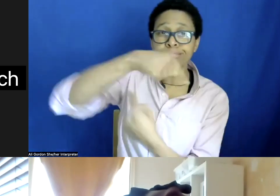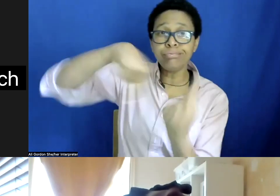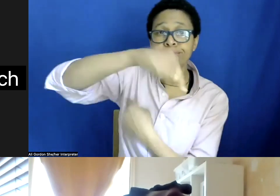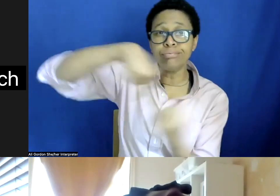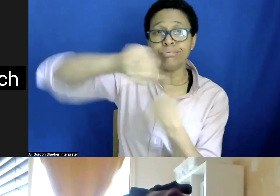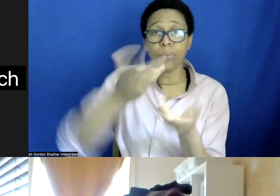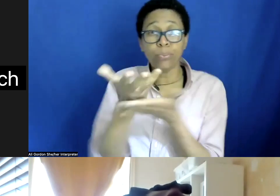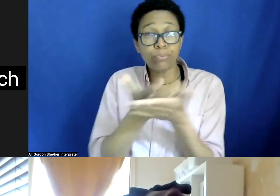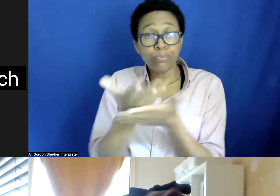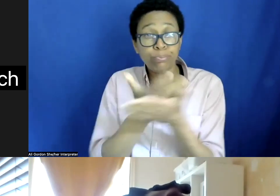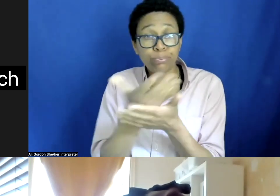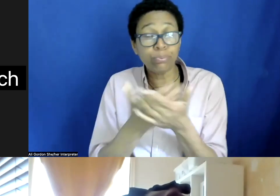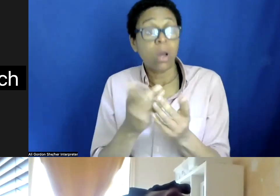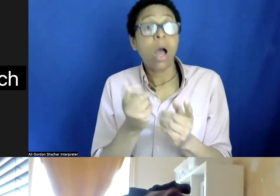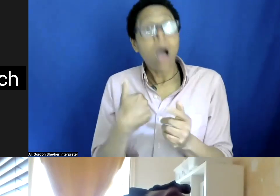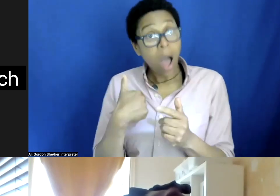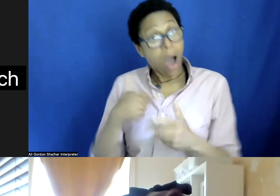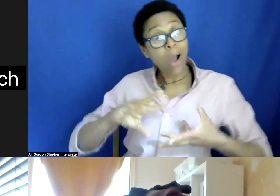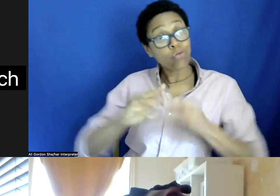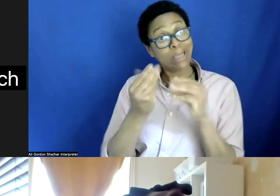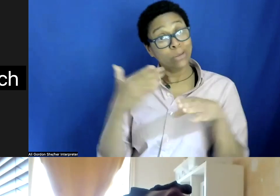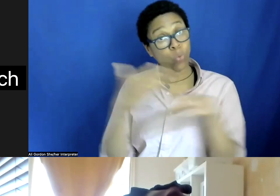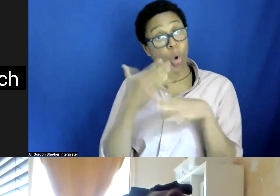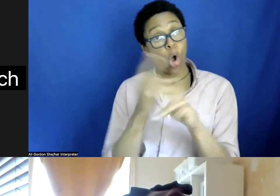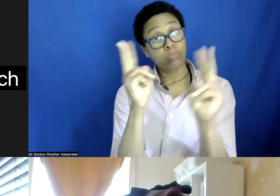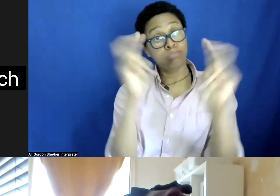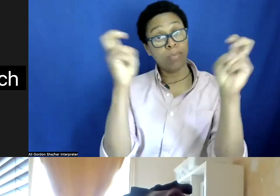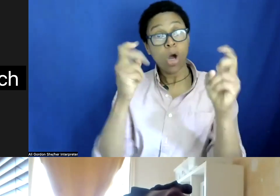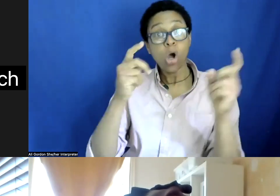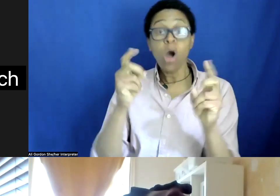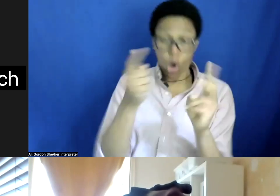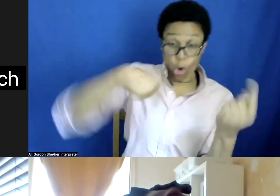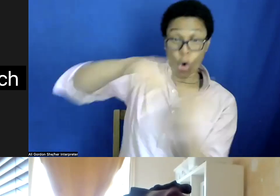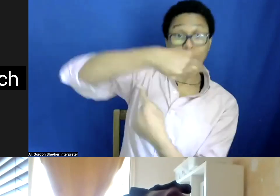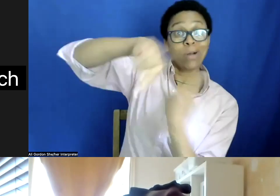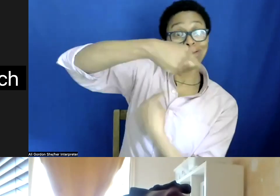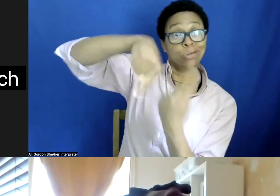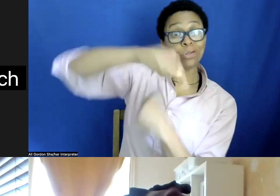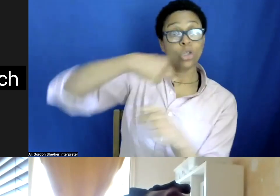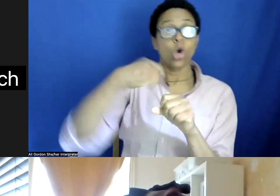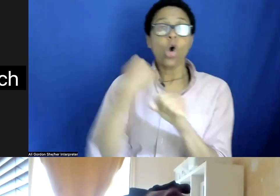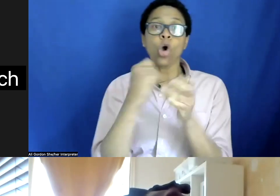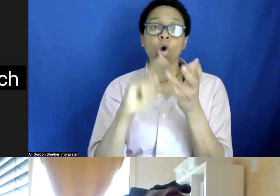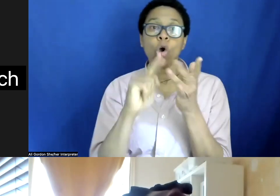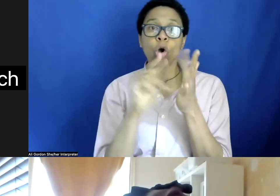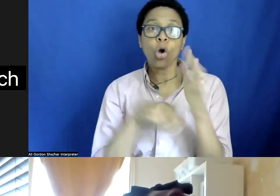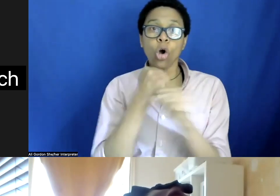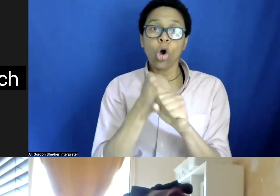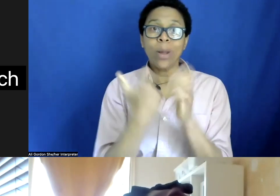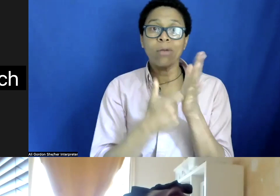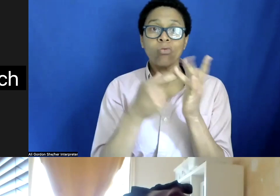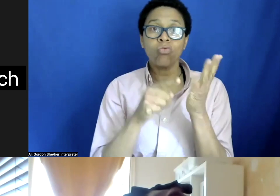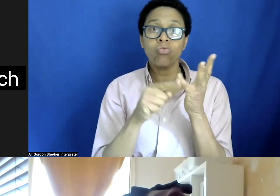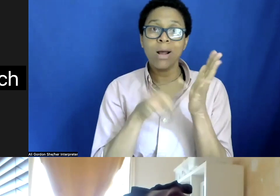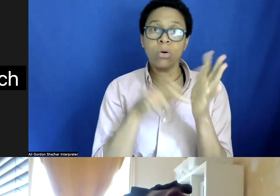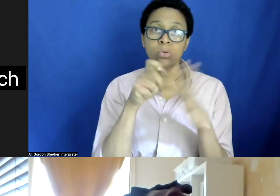piece of work that called Going Round in Circles for the Mental Health Museum. So it just made me